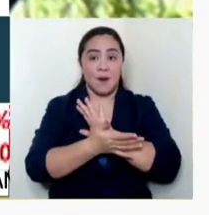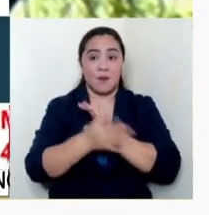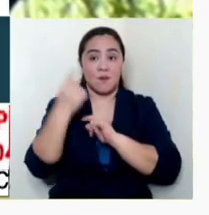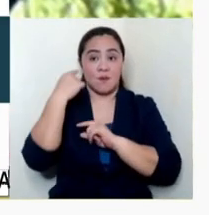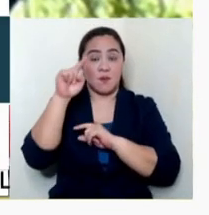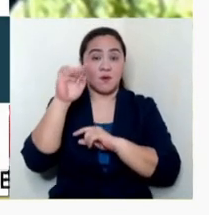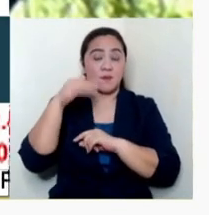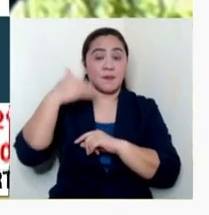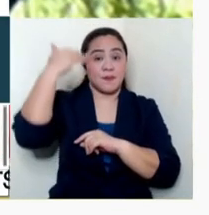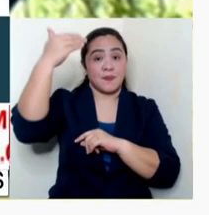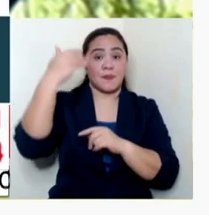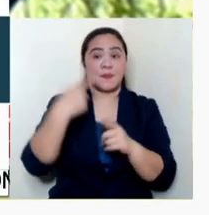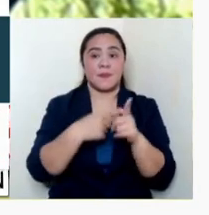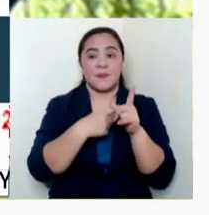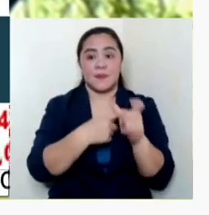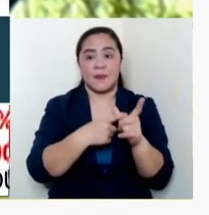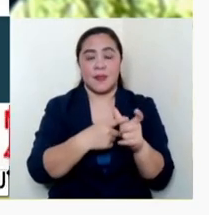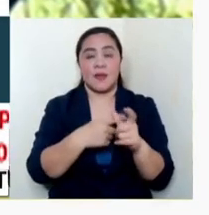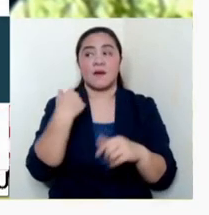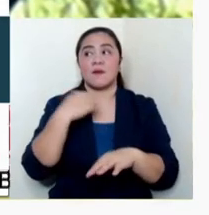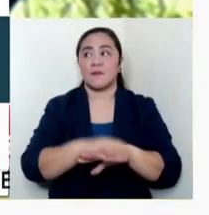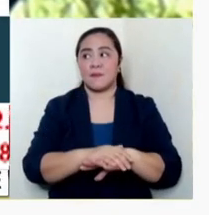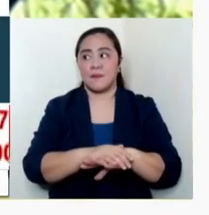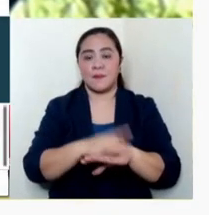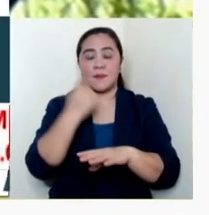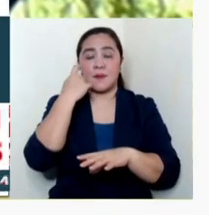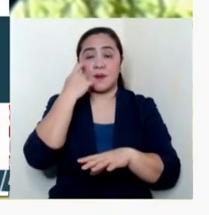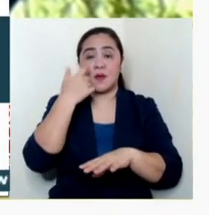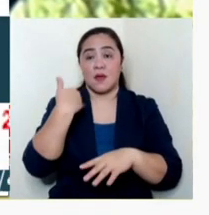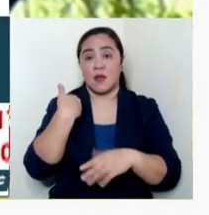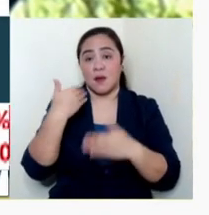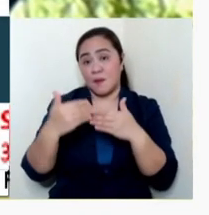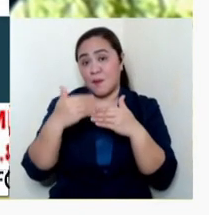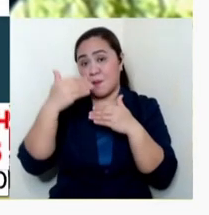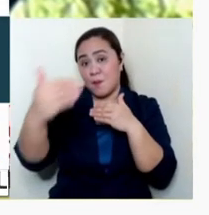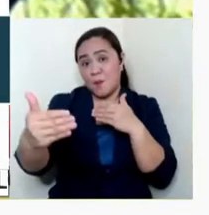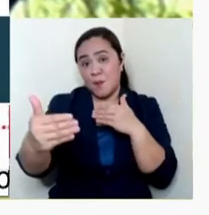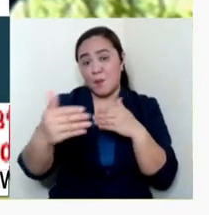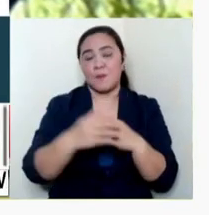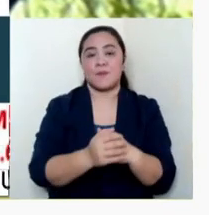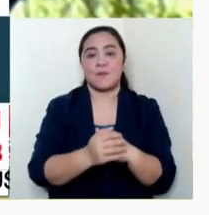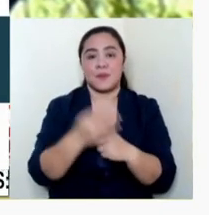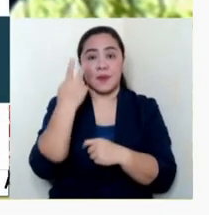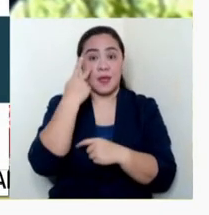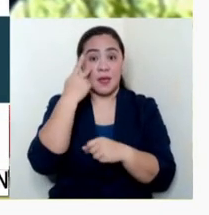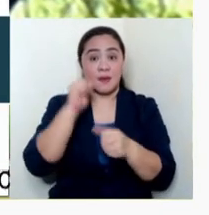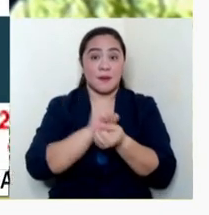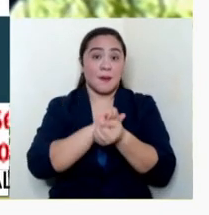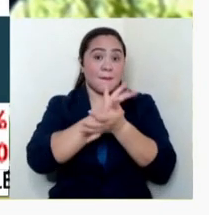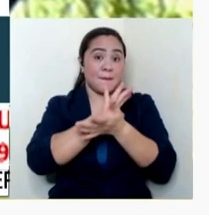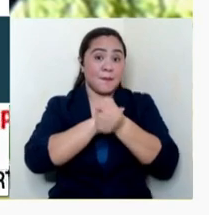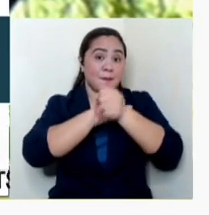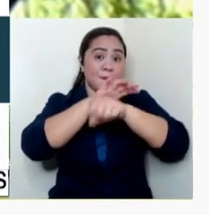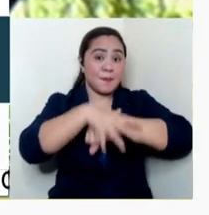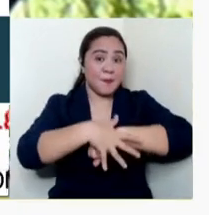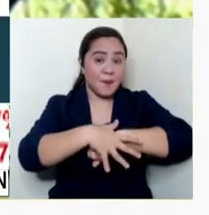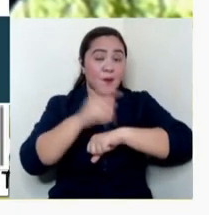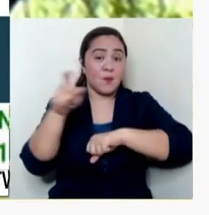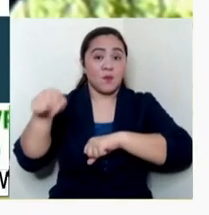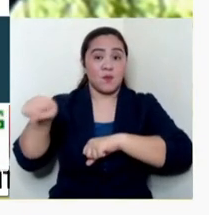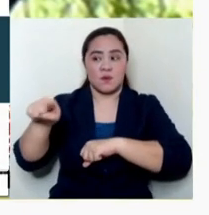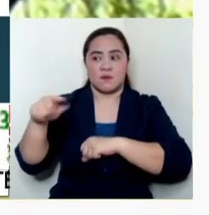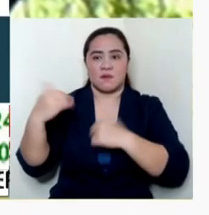We need the help of everyone in order to put our country forward again, given the pandemic and the crisis brought about by the pandemic.